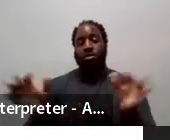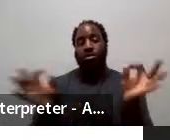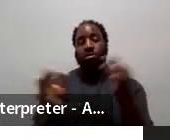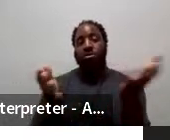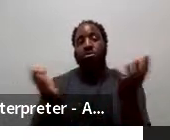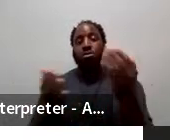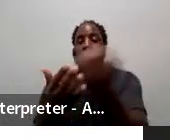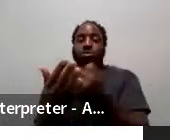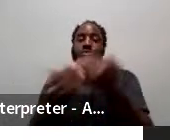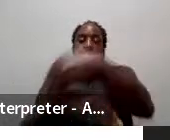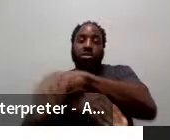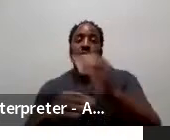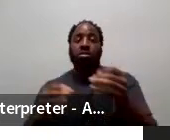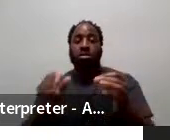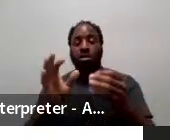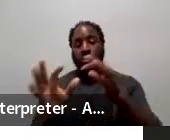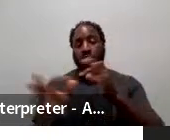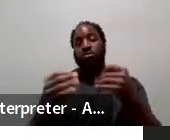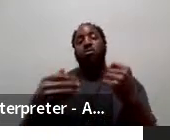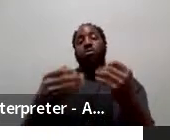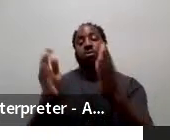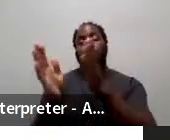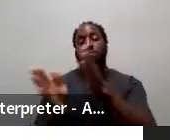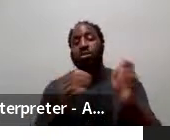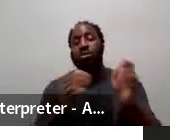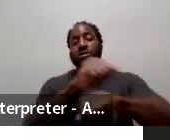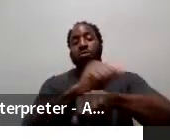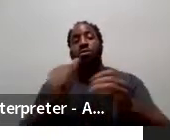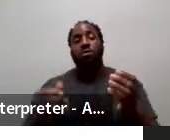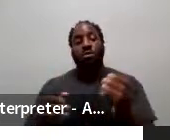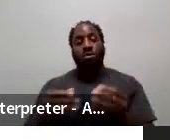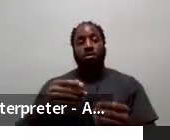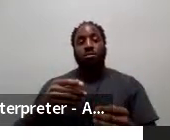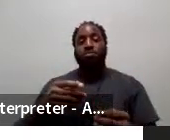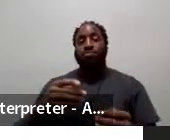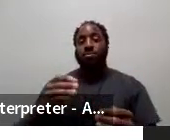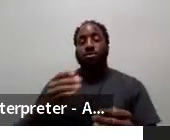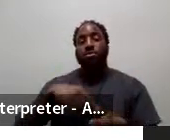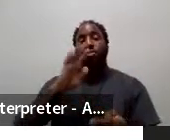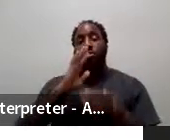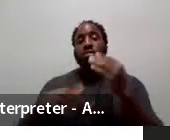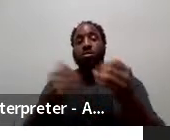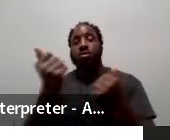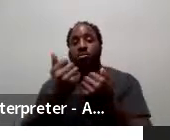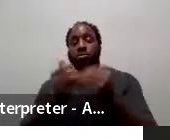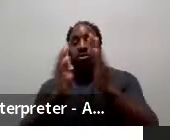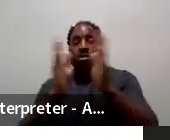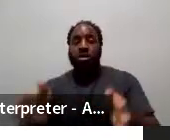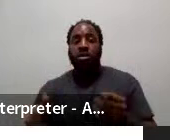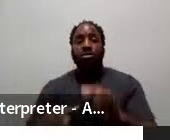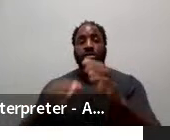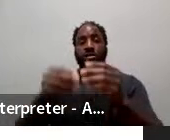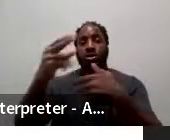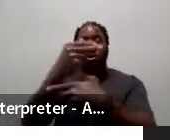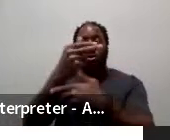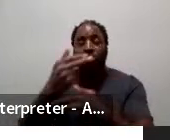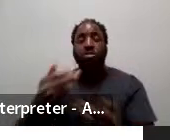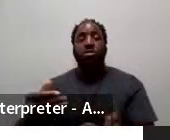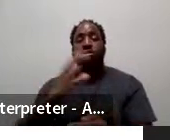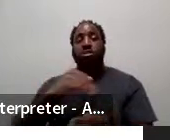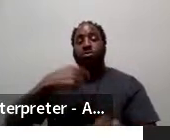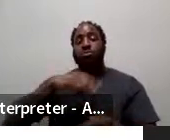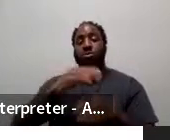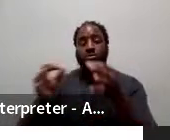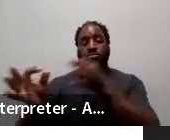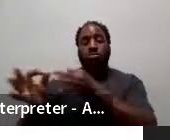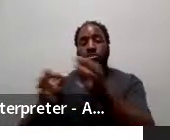start to bring it to life. We'll talk about land use changes to support housing, jobs, and retail, and we'll step through that section by section.